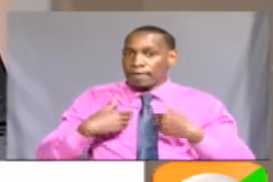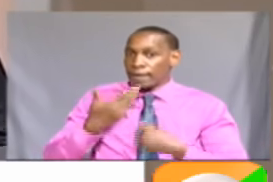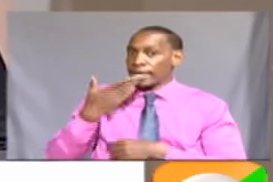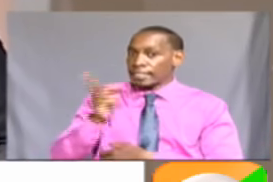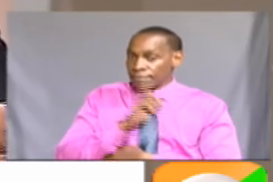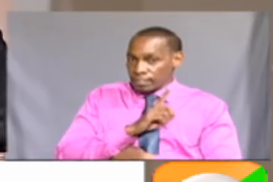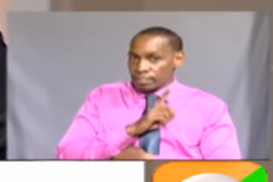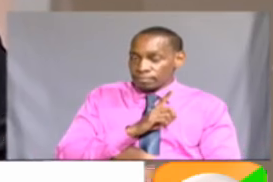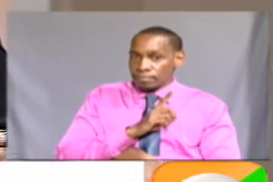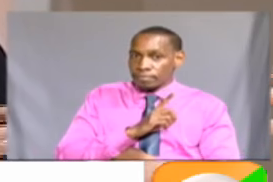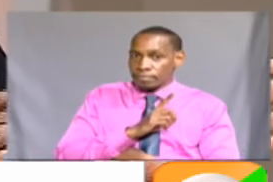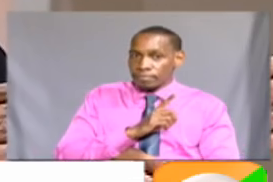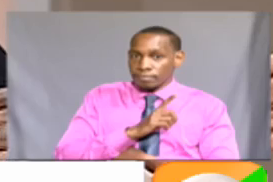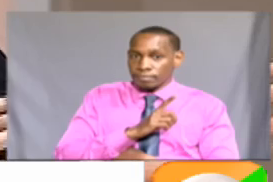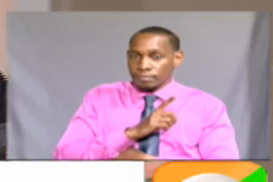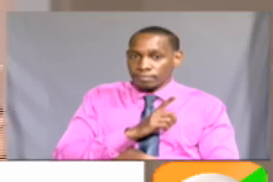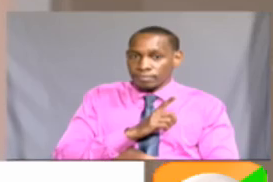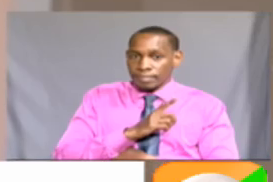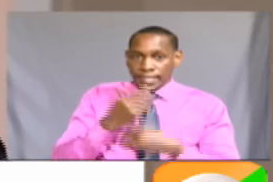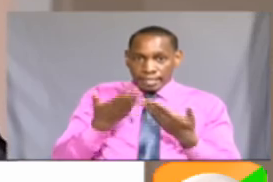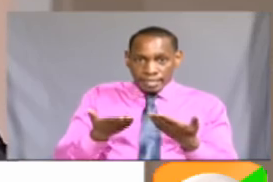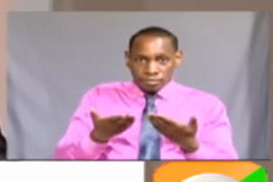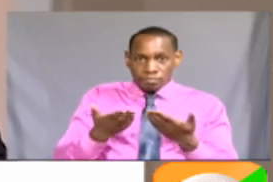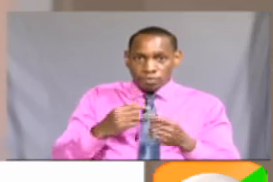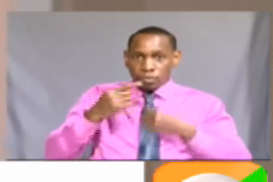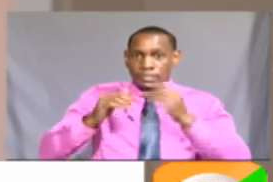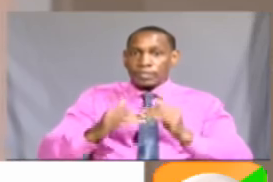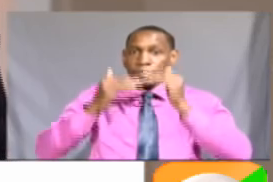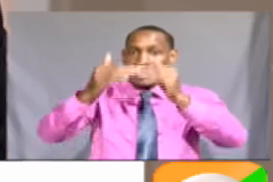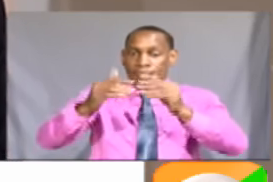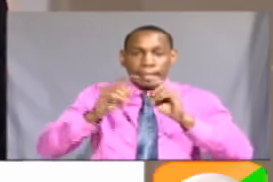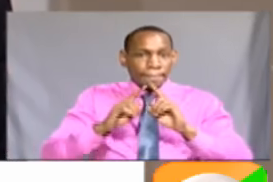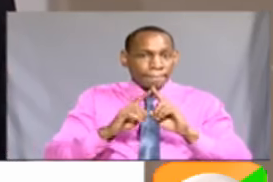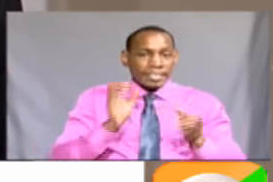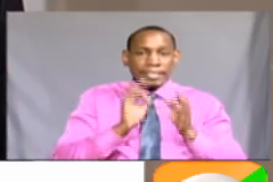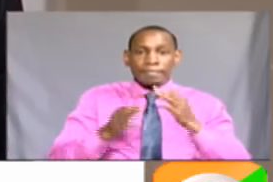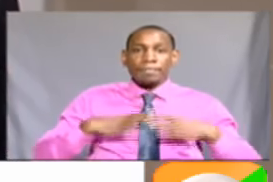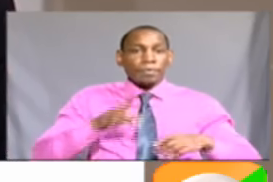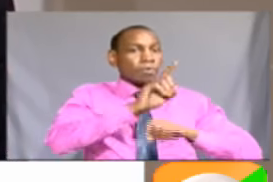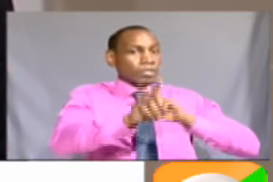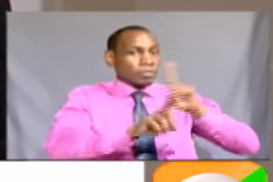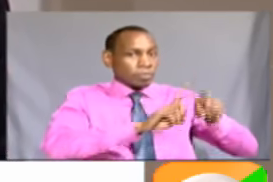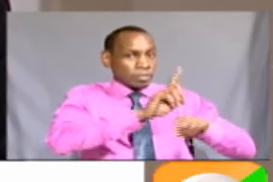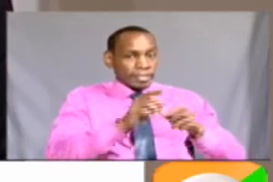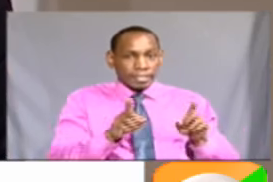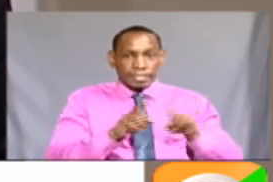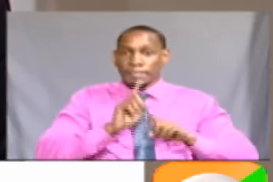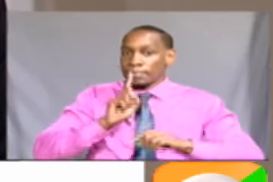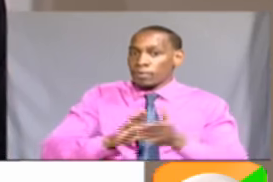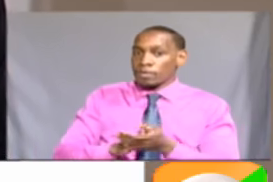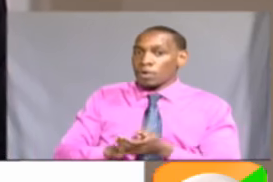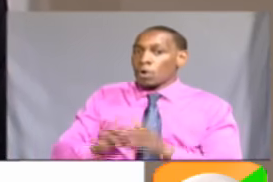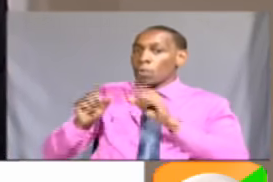answers, then we should now move to the next level. But if people ask questions and you say